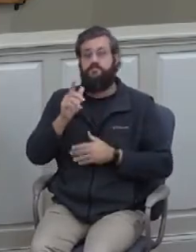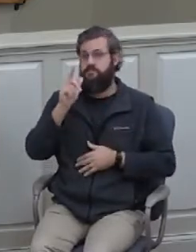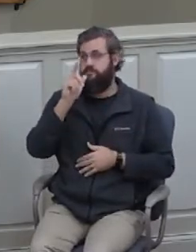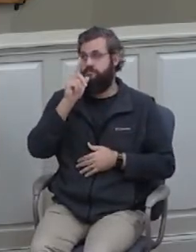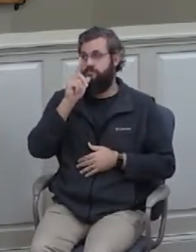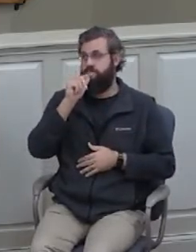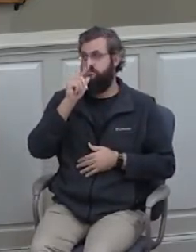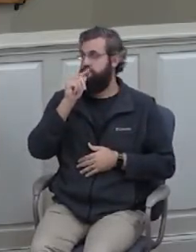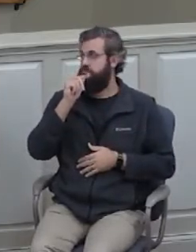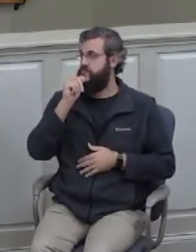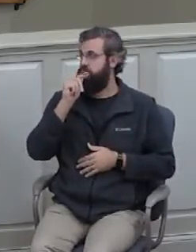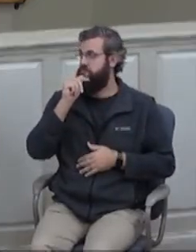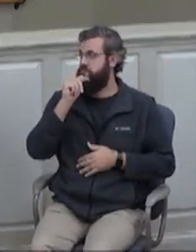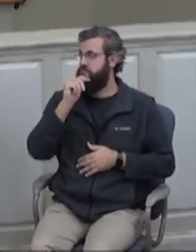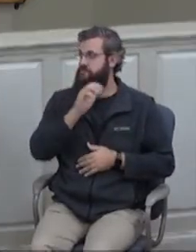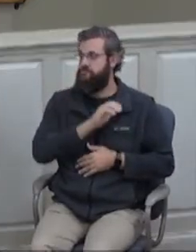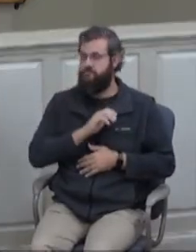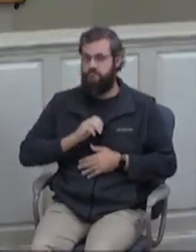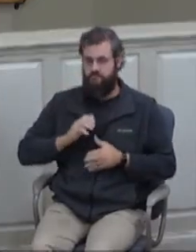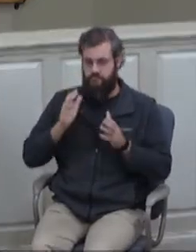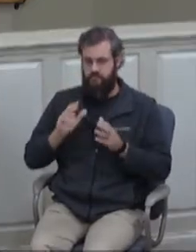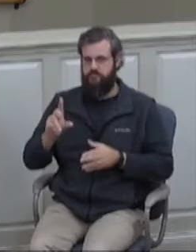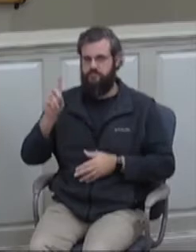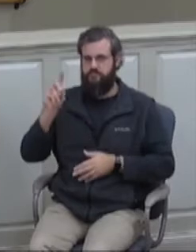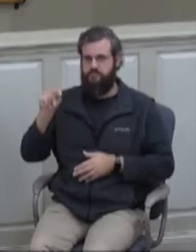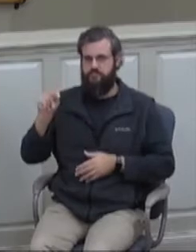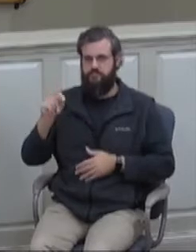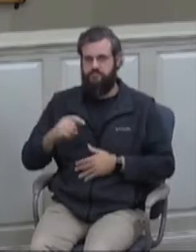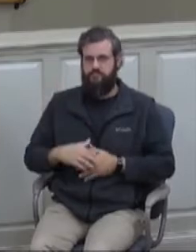prayer by Commissioner Denise Terry.